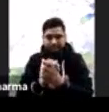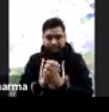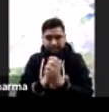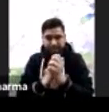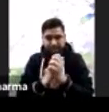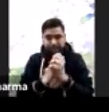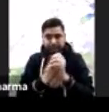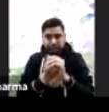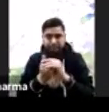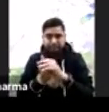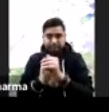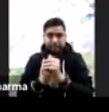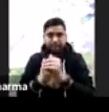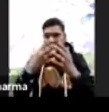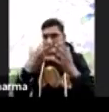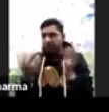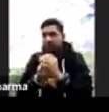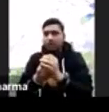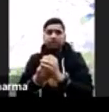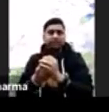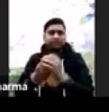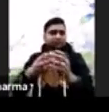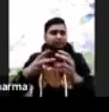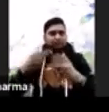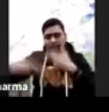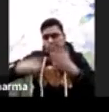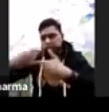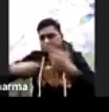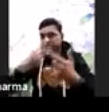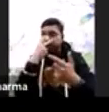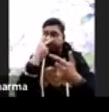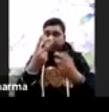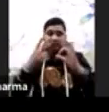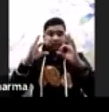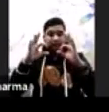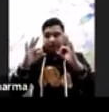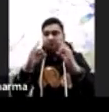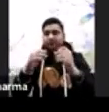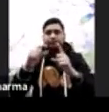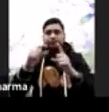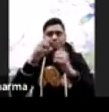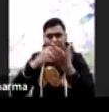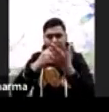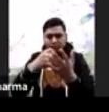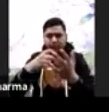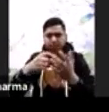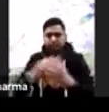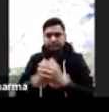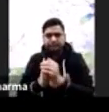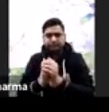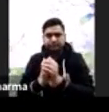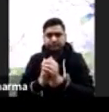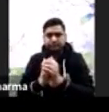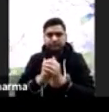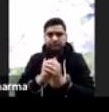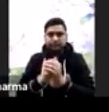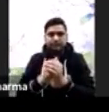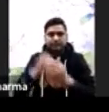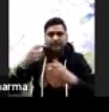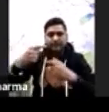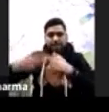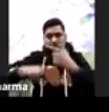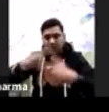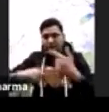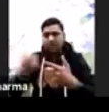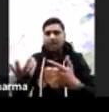We'd like to see many more of these kind of projects come to life. This is what keeps us totally excited. You know, there are many things we win every day in business,